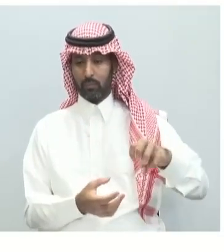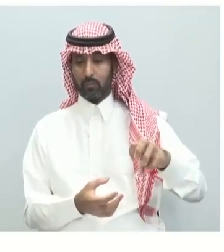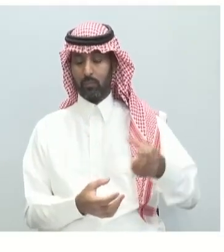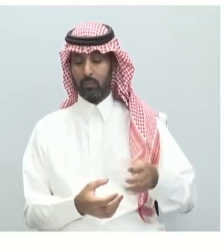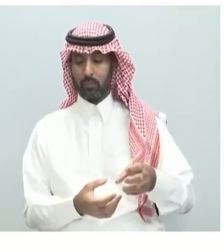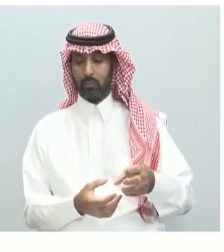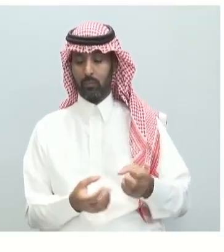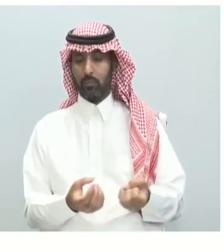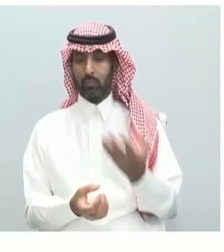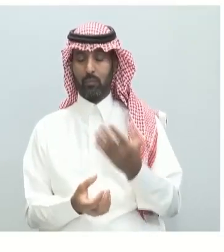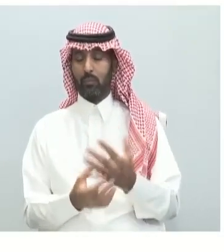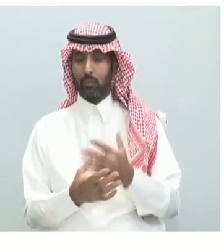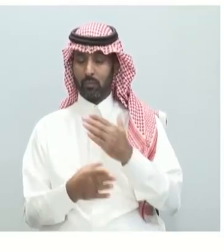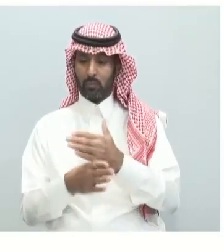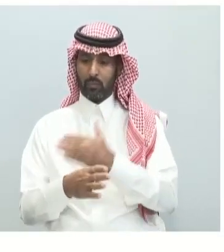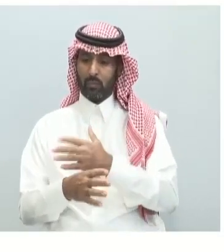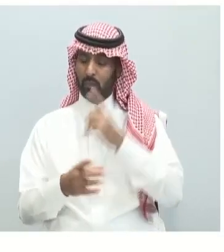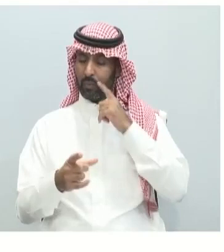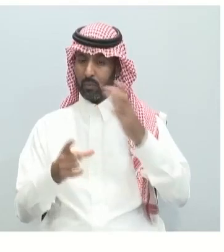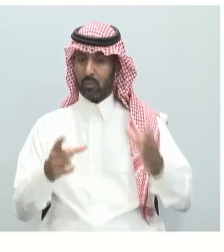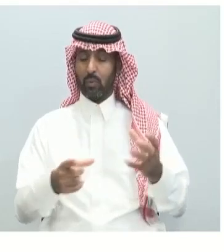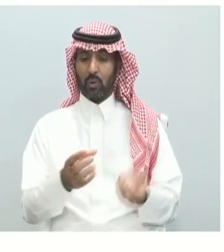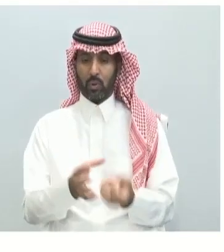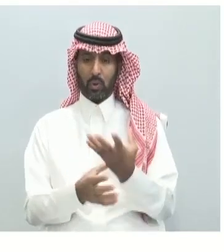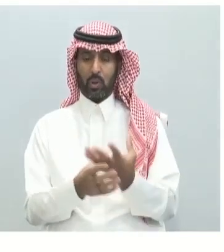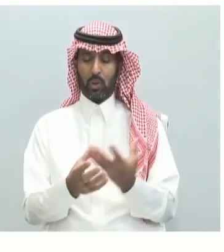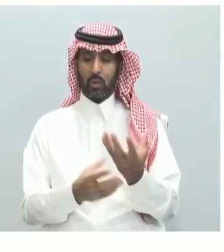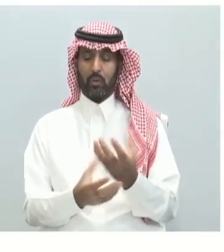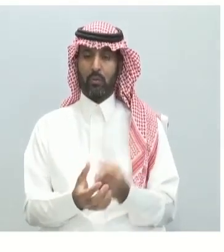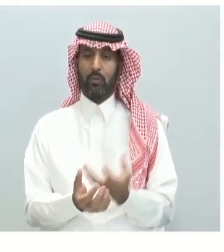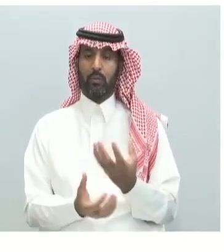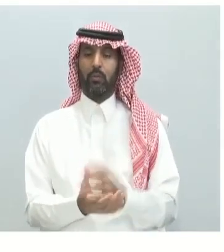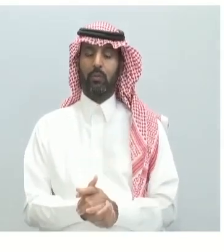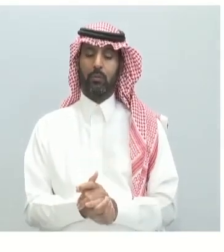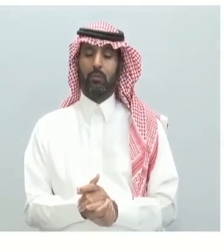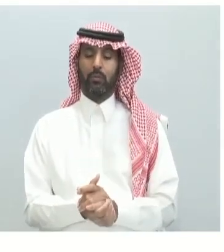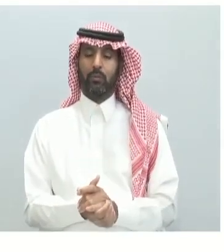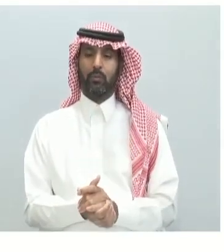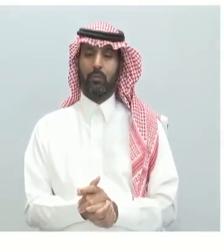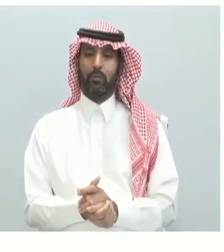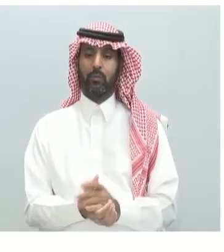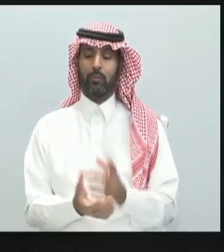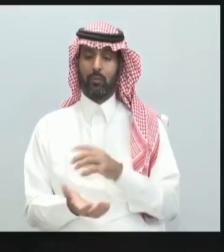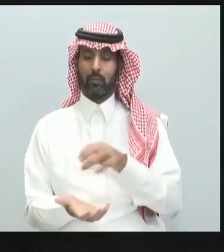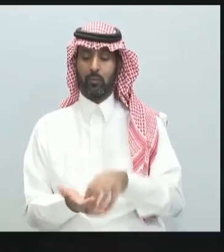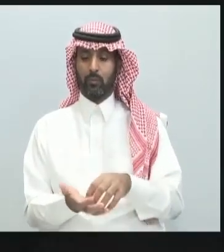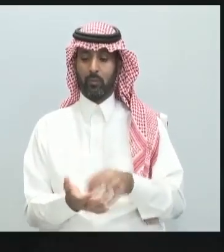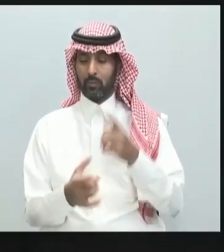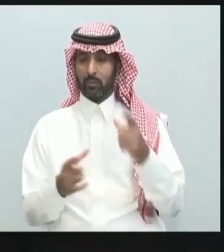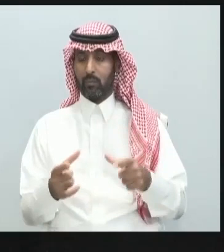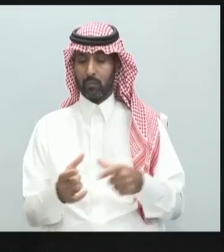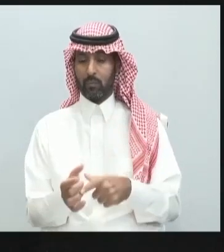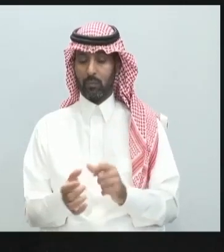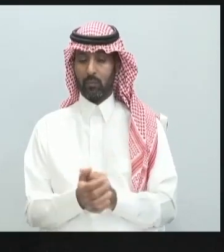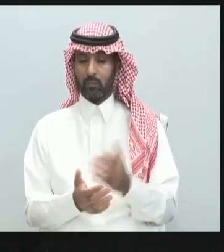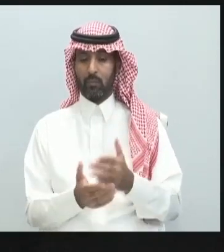having it? Getting the wood, maybe it's hard sometimes to get the wood to cook, or maybe a place to cook